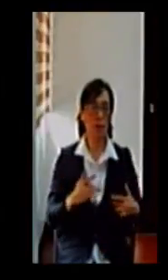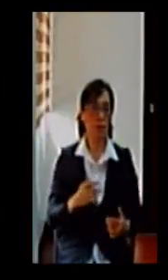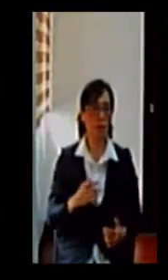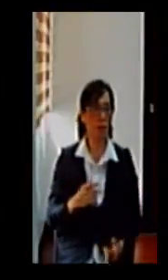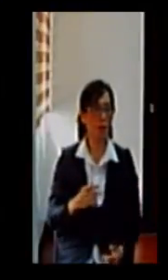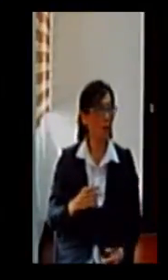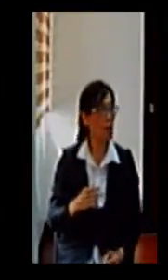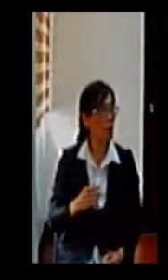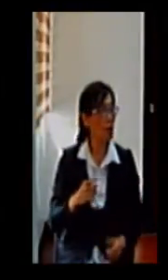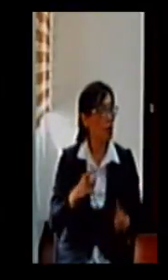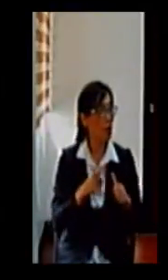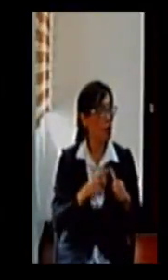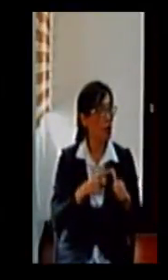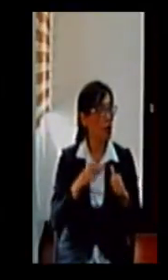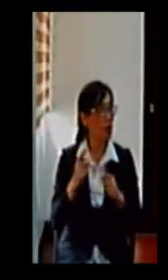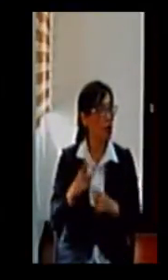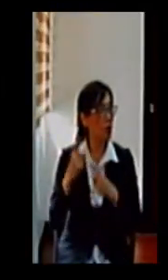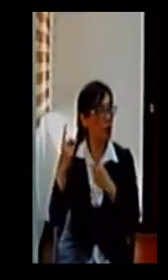first to go.